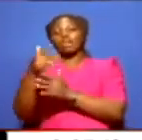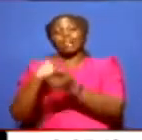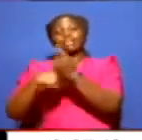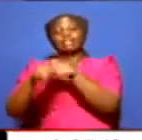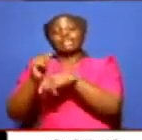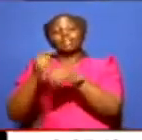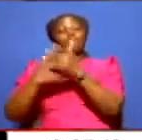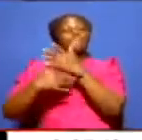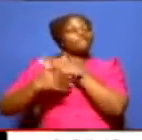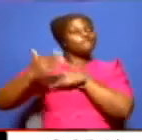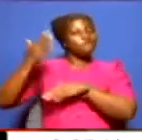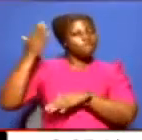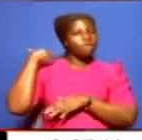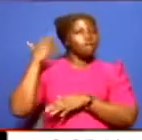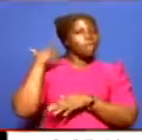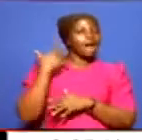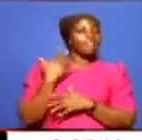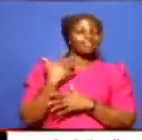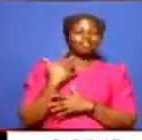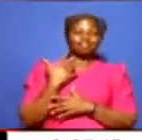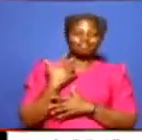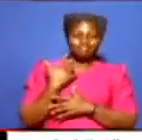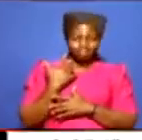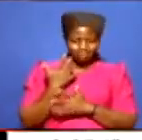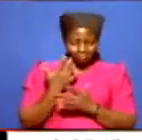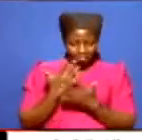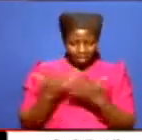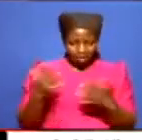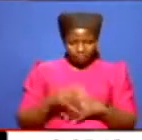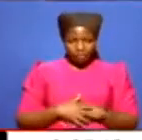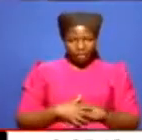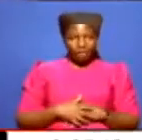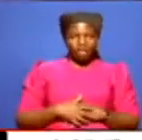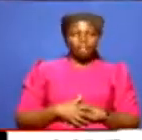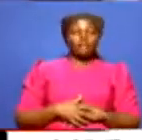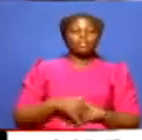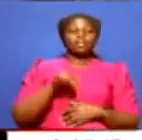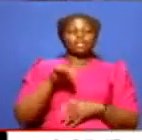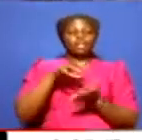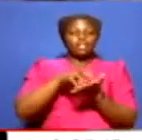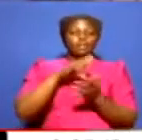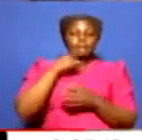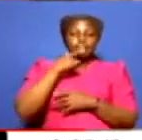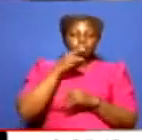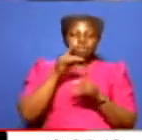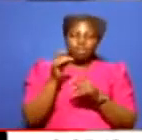antiques. The case will be mentioned on February 11th, 2022.